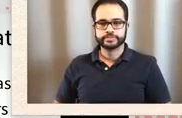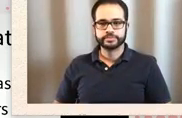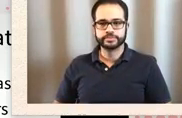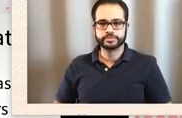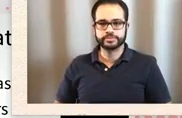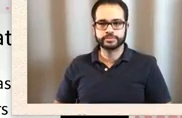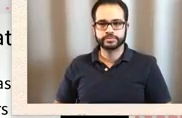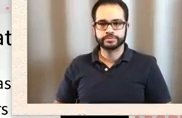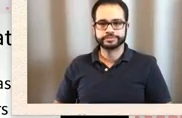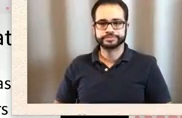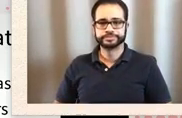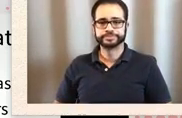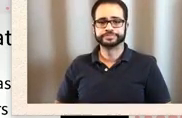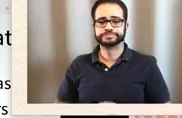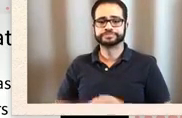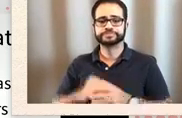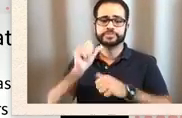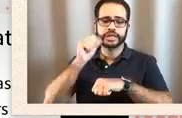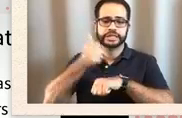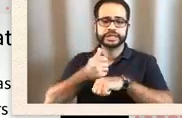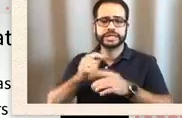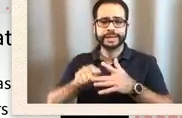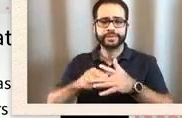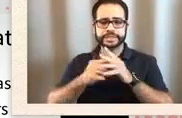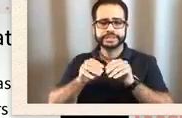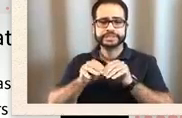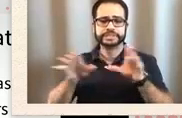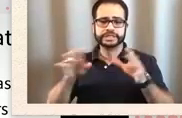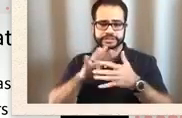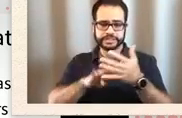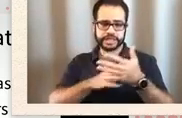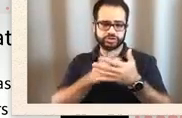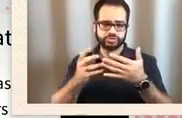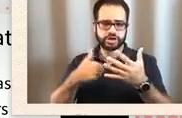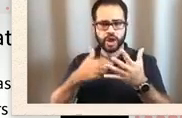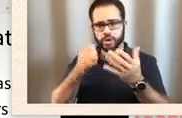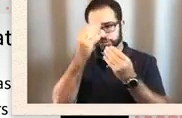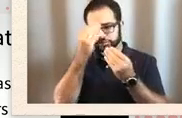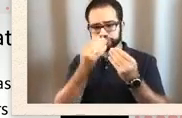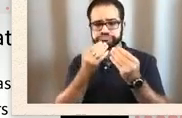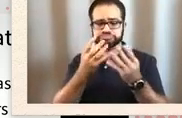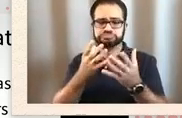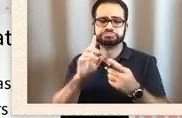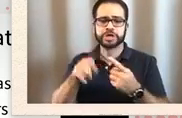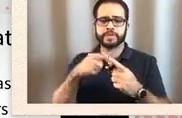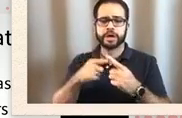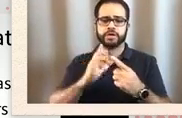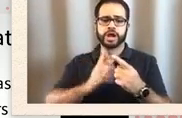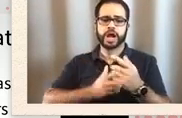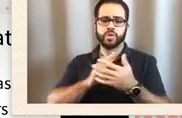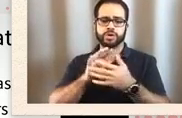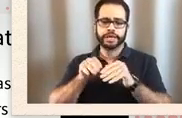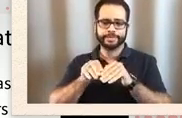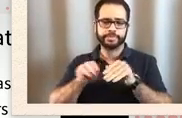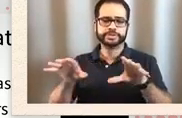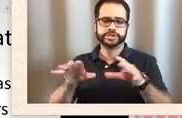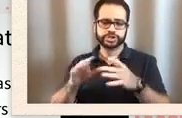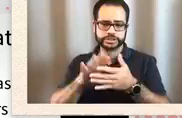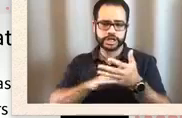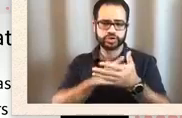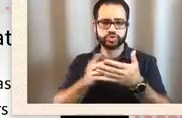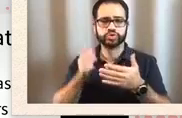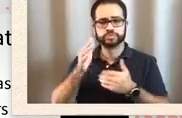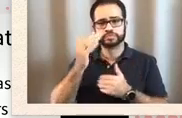The implementation schedule, I wanted to give you a little bit of an update on our implementation schedule. As many of you know, APD iConnect is